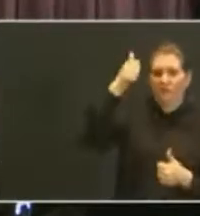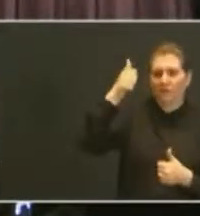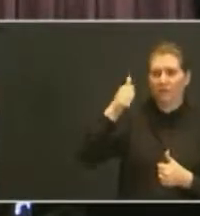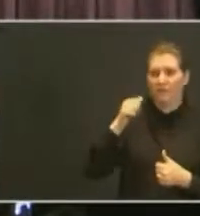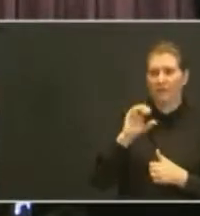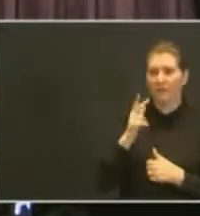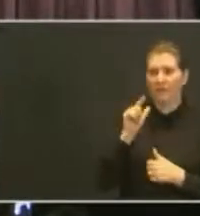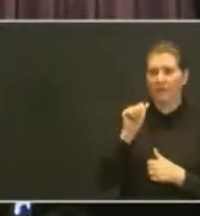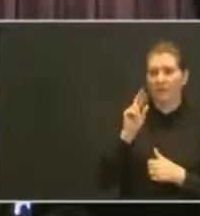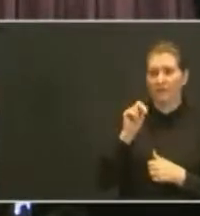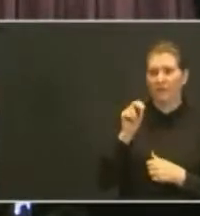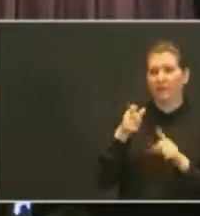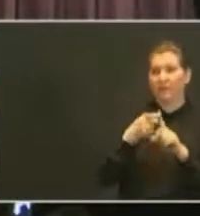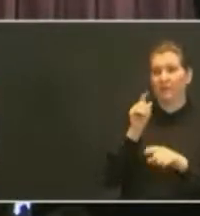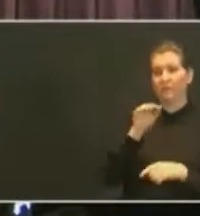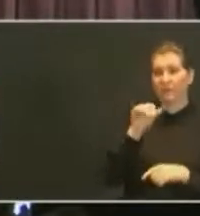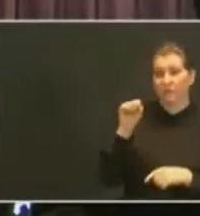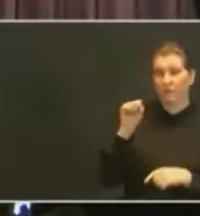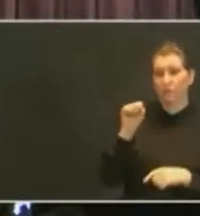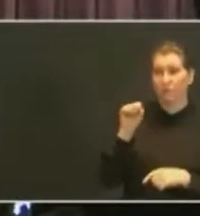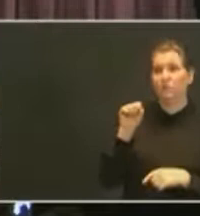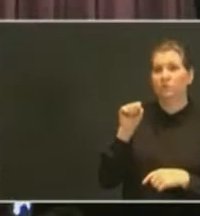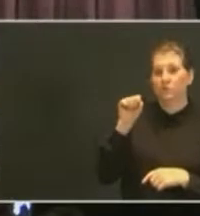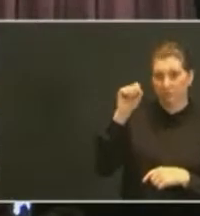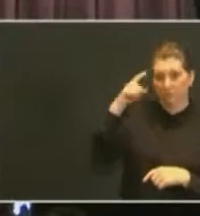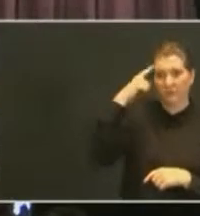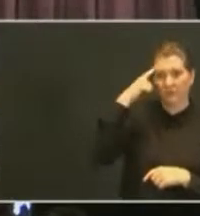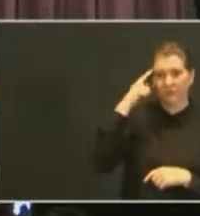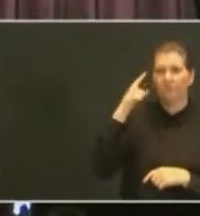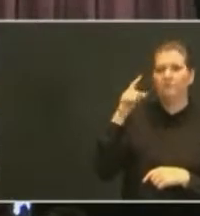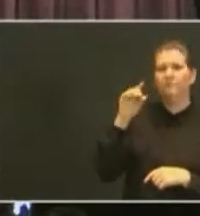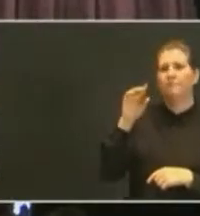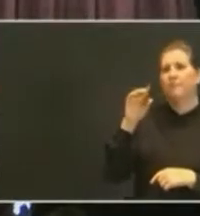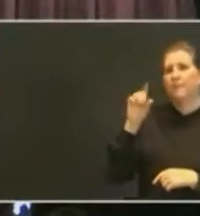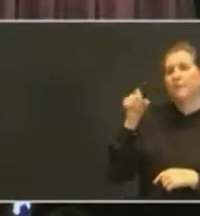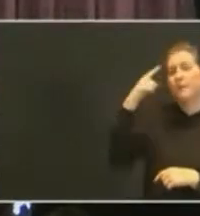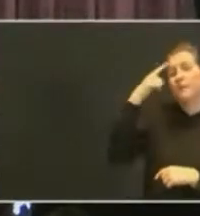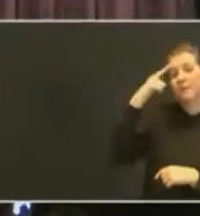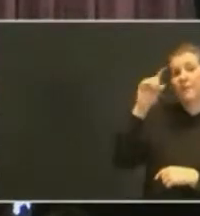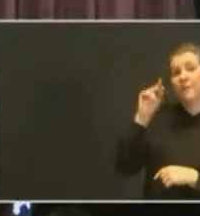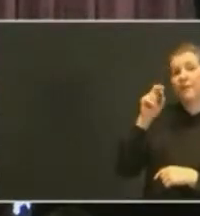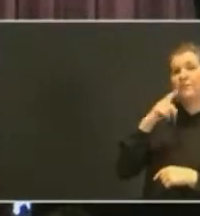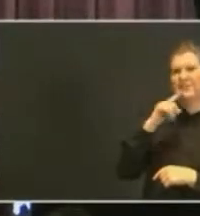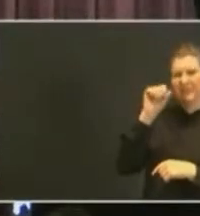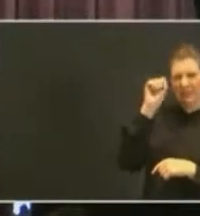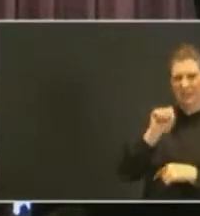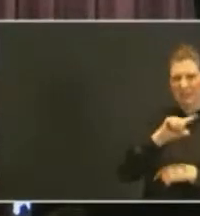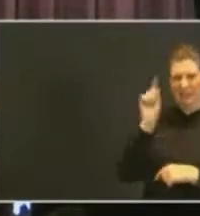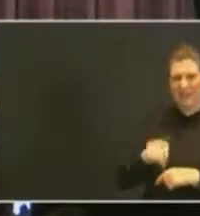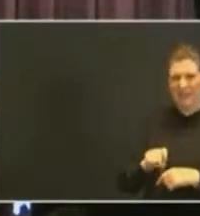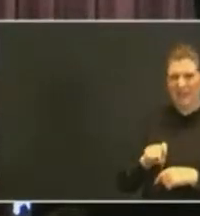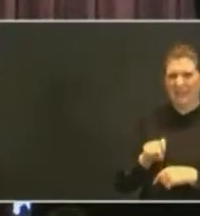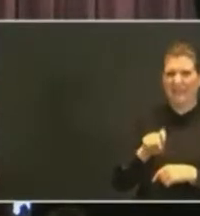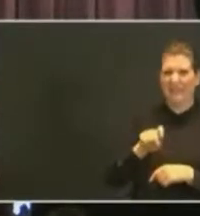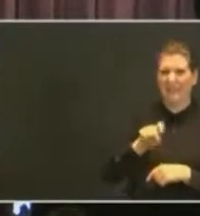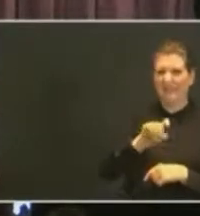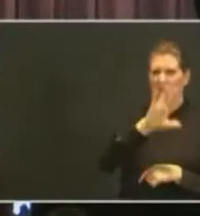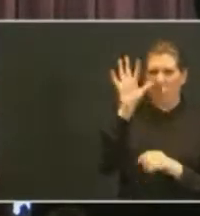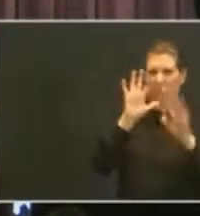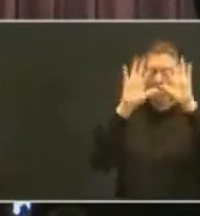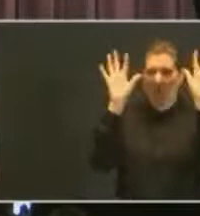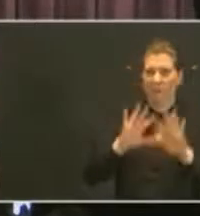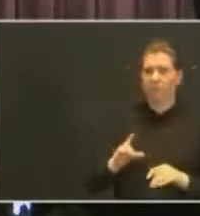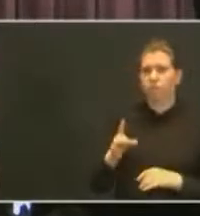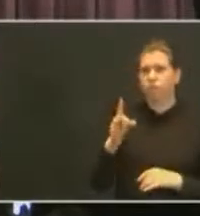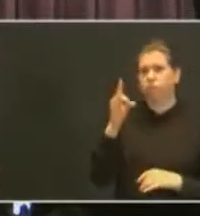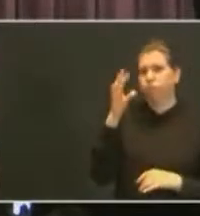significant delay in this week's vaccine shipment because of the weather in the South, and that he was going to be sending some of his National Guard to pick up the vaccines